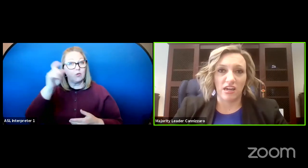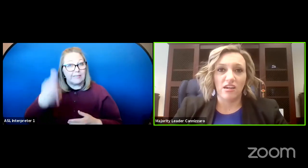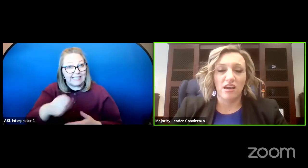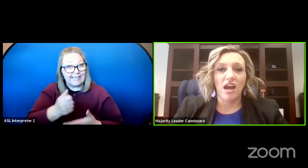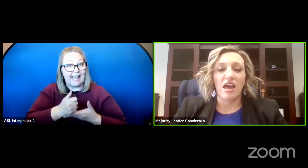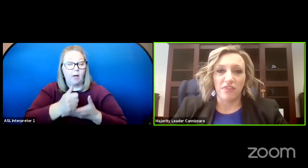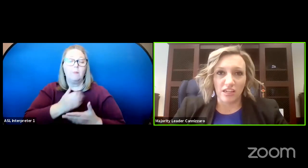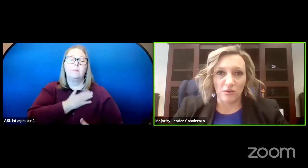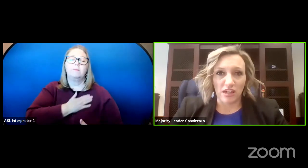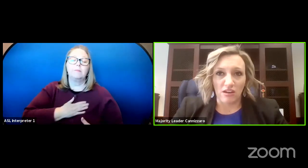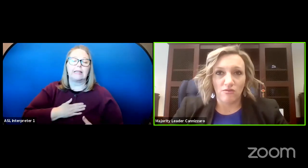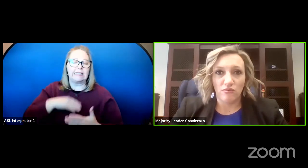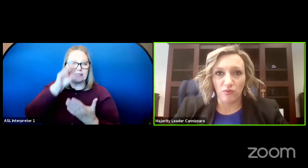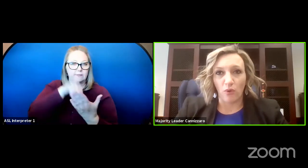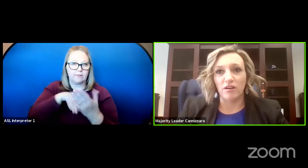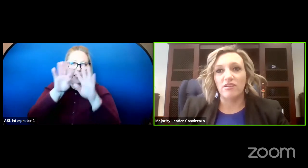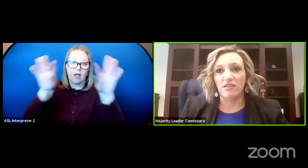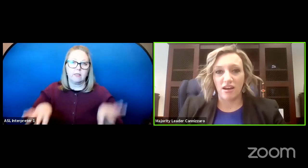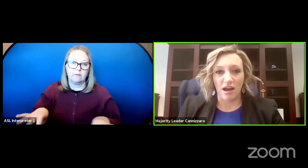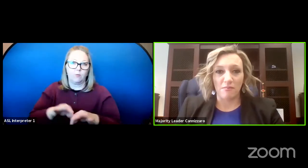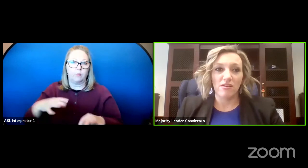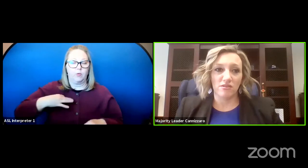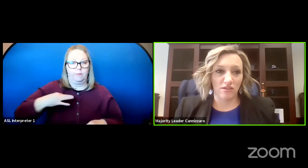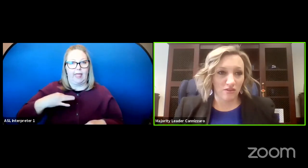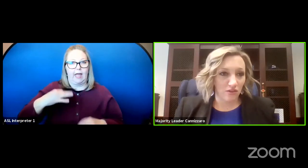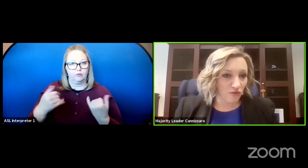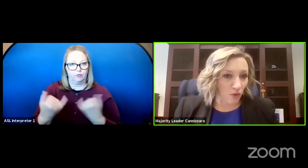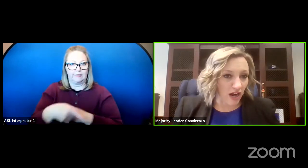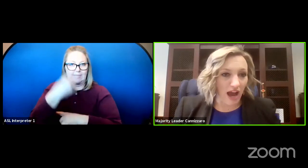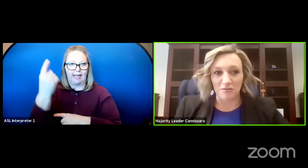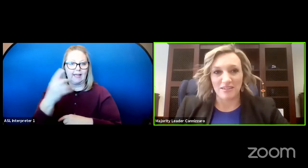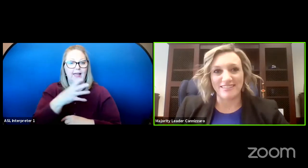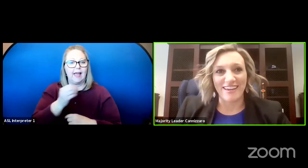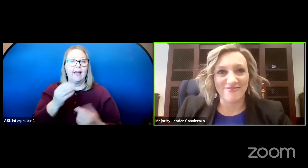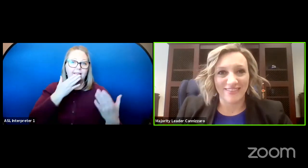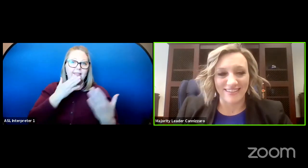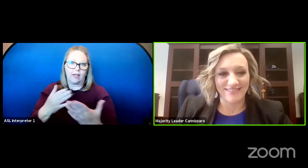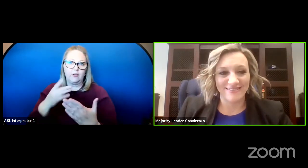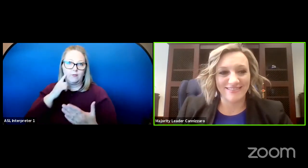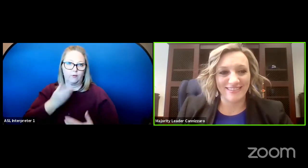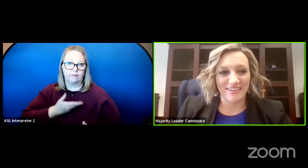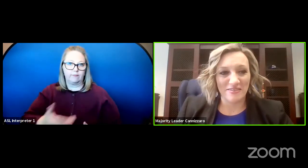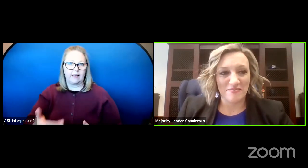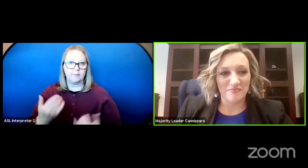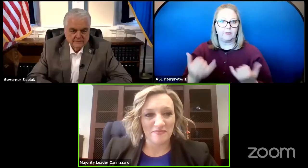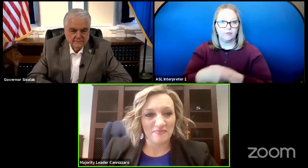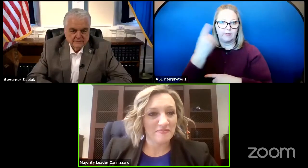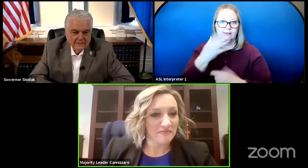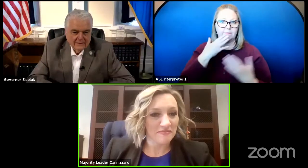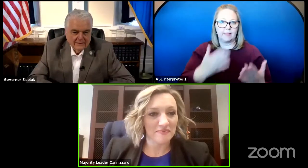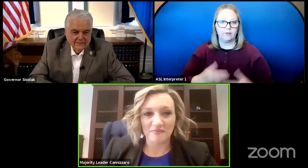apply today. And thank you again for having me today. Thanks.